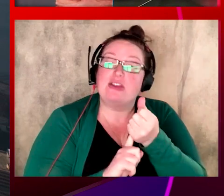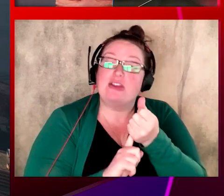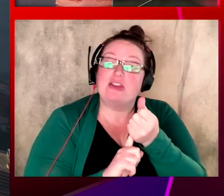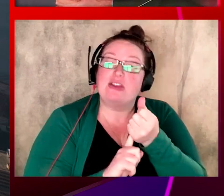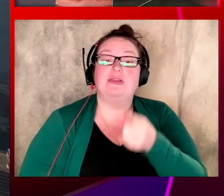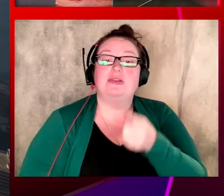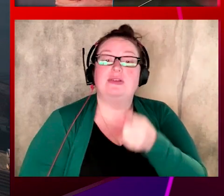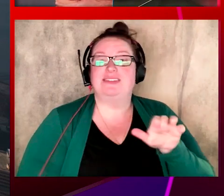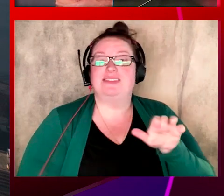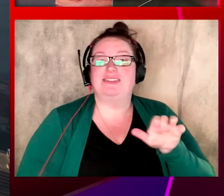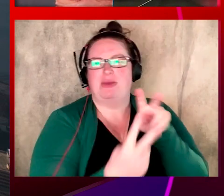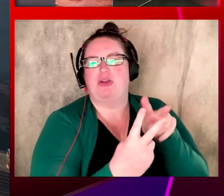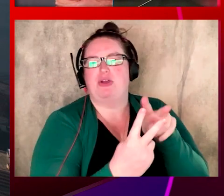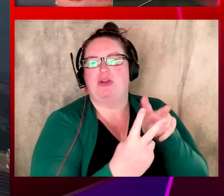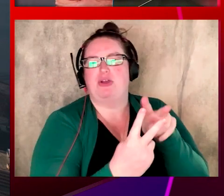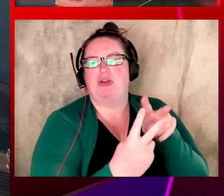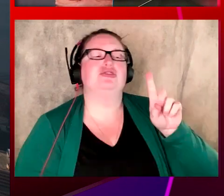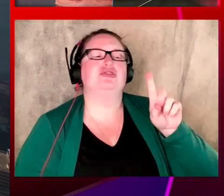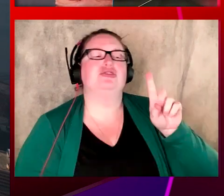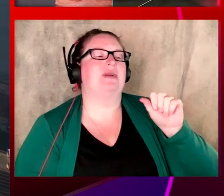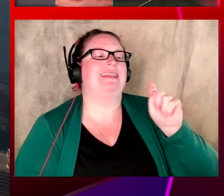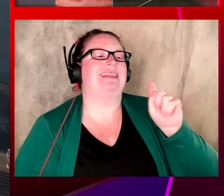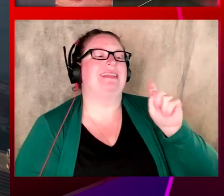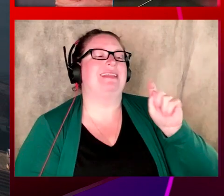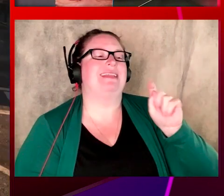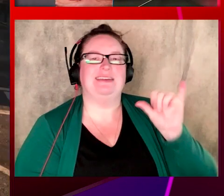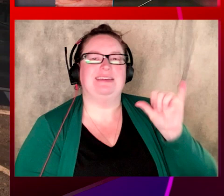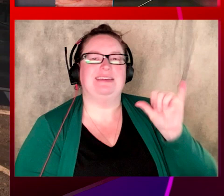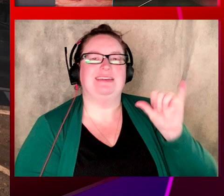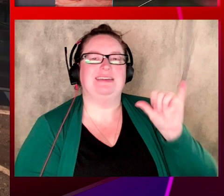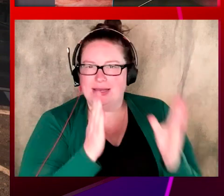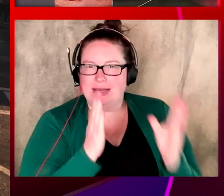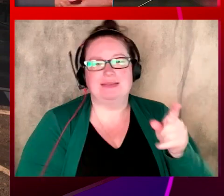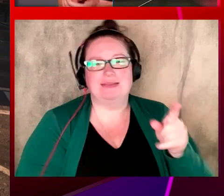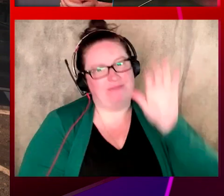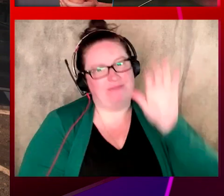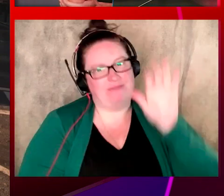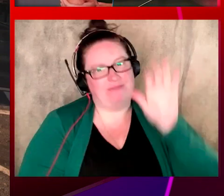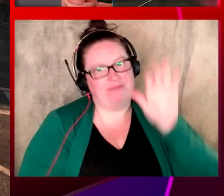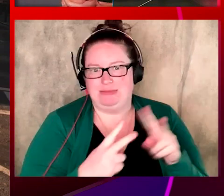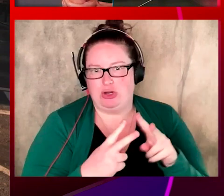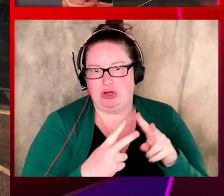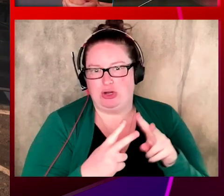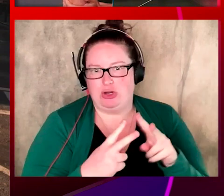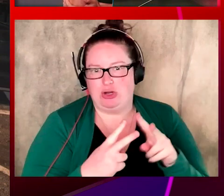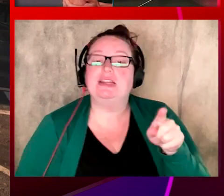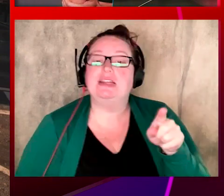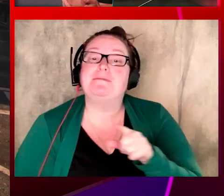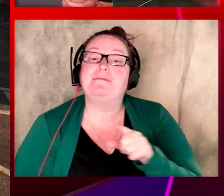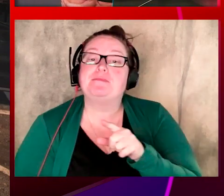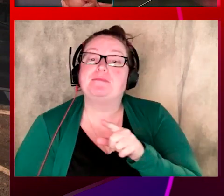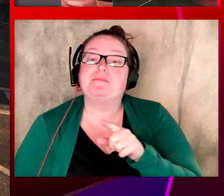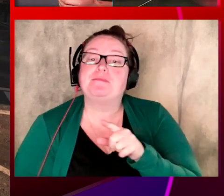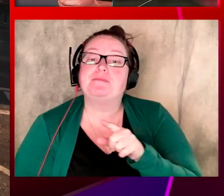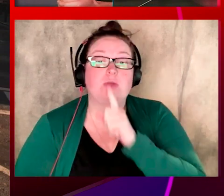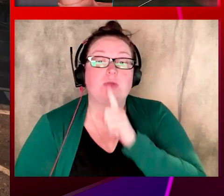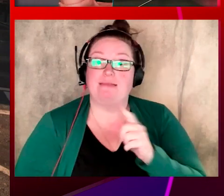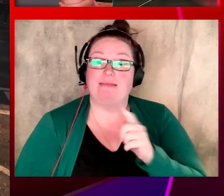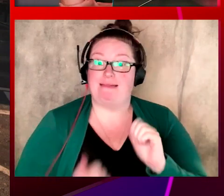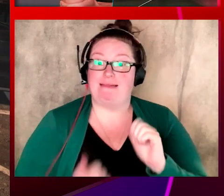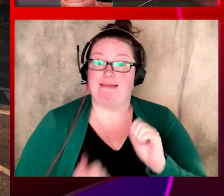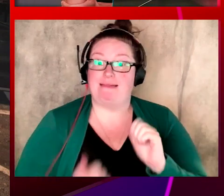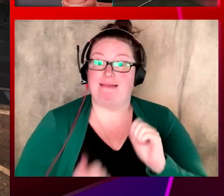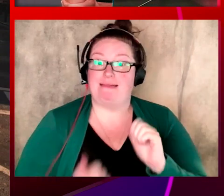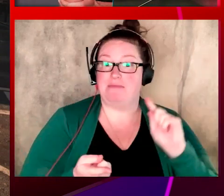partner Duality Robotics, fantastic partner to work with here, and they're really we're looking at how do you minimize